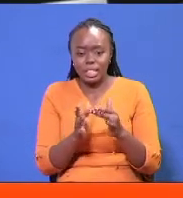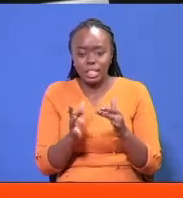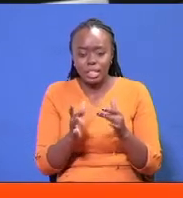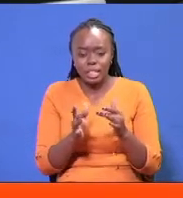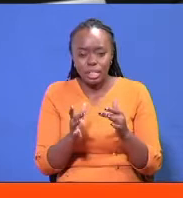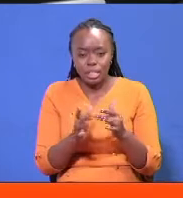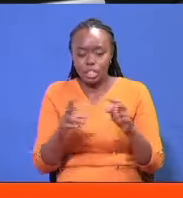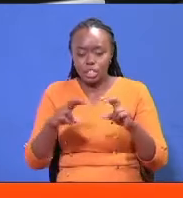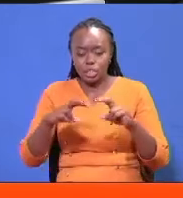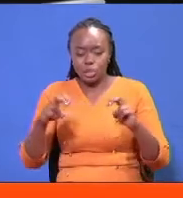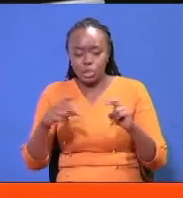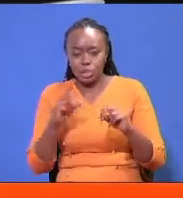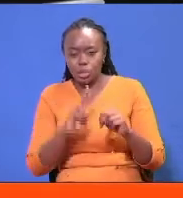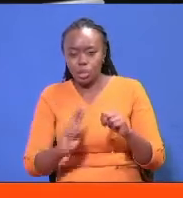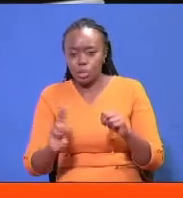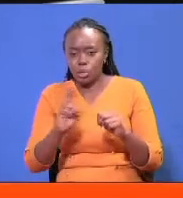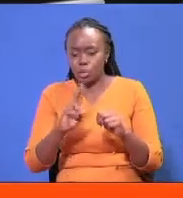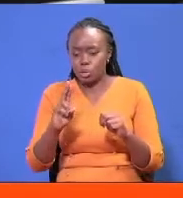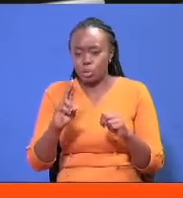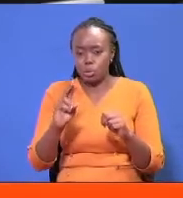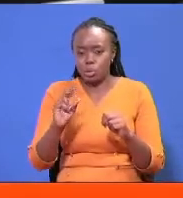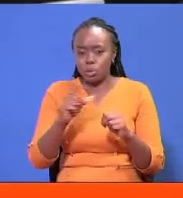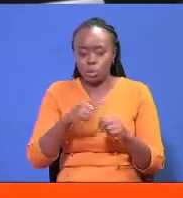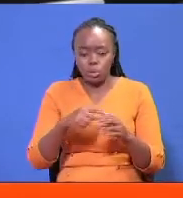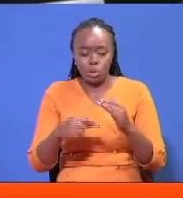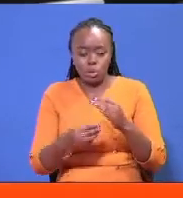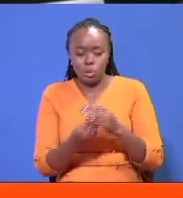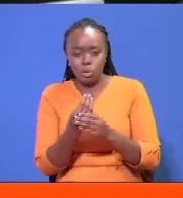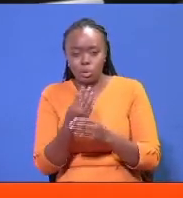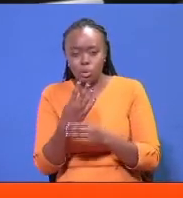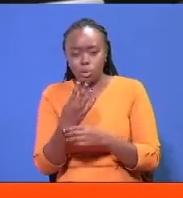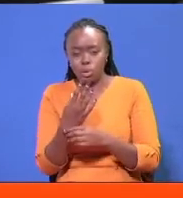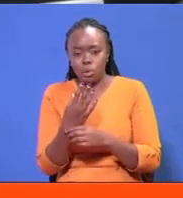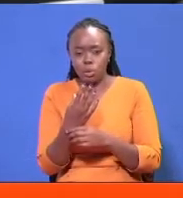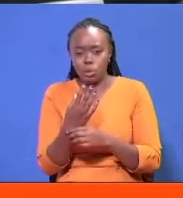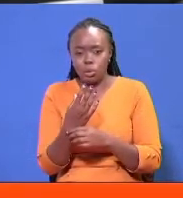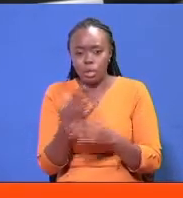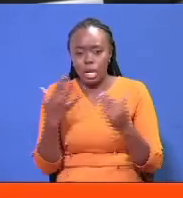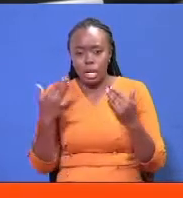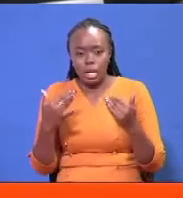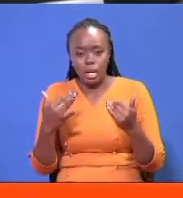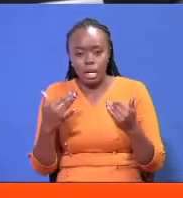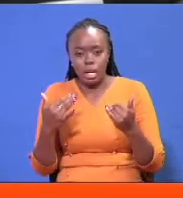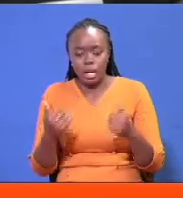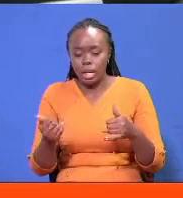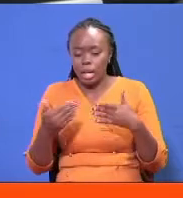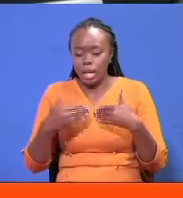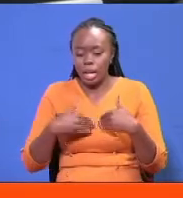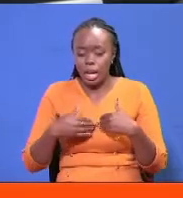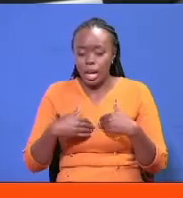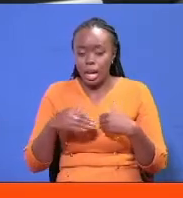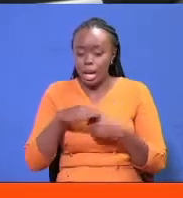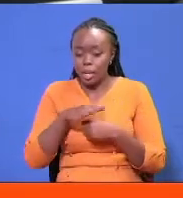per se has leveraged the aerial mapping